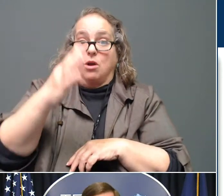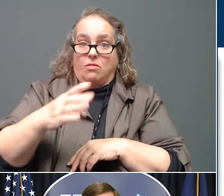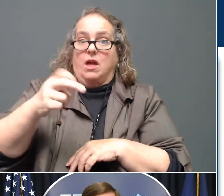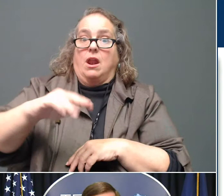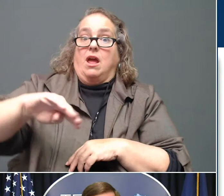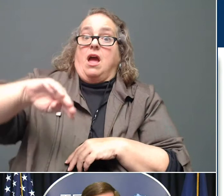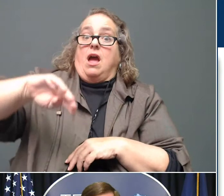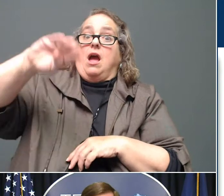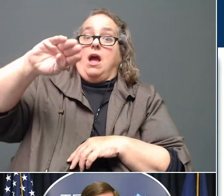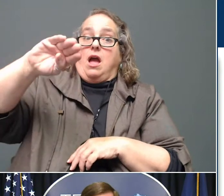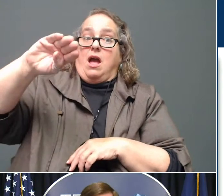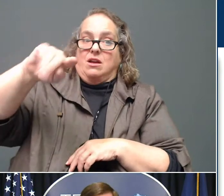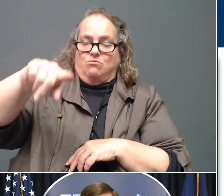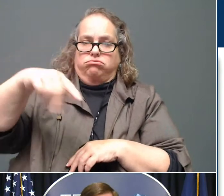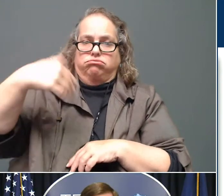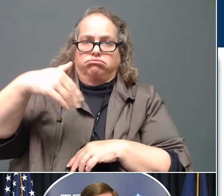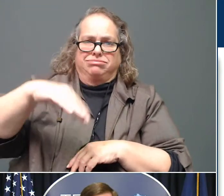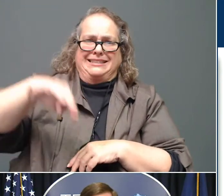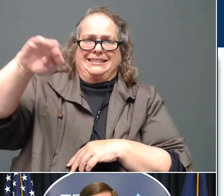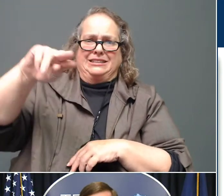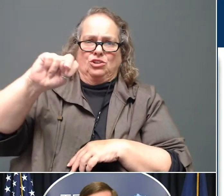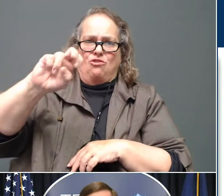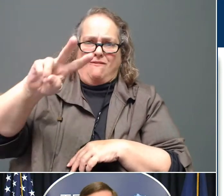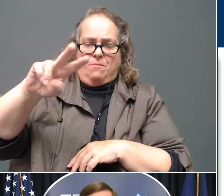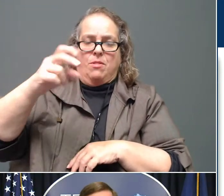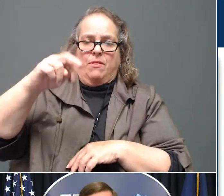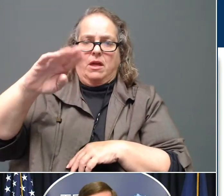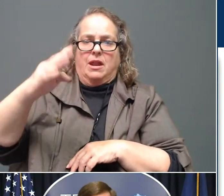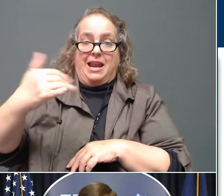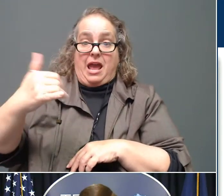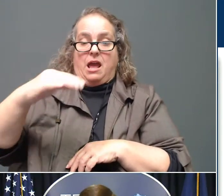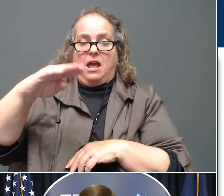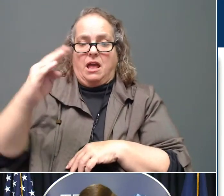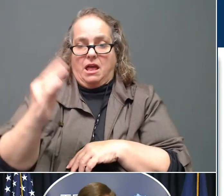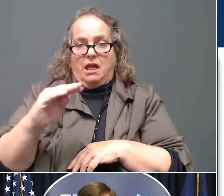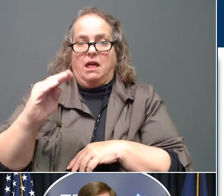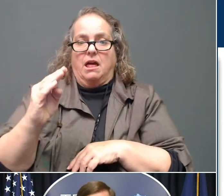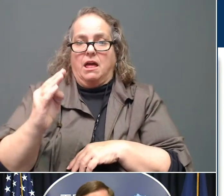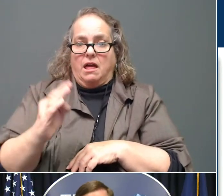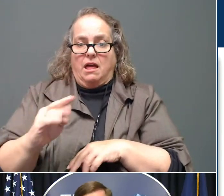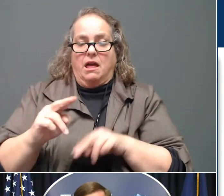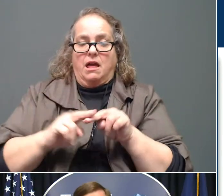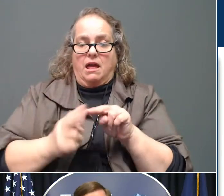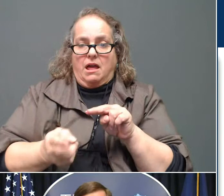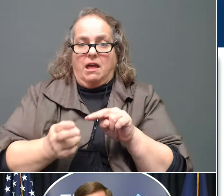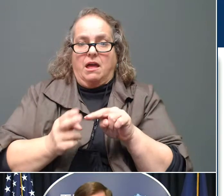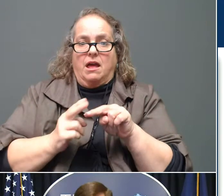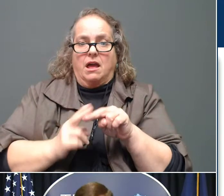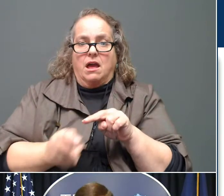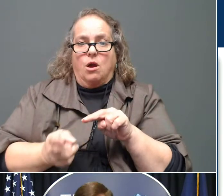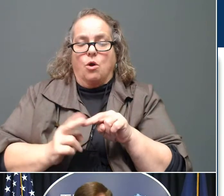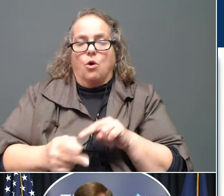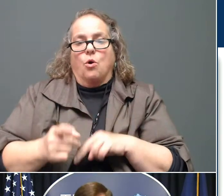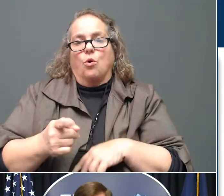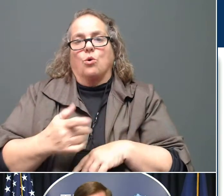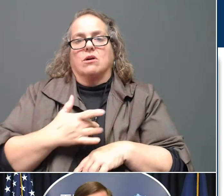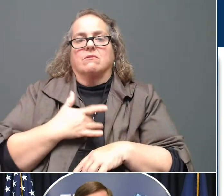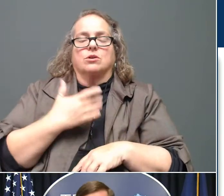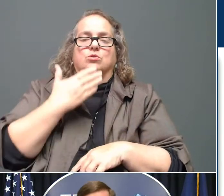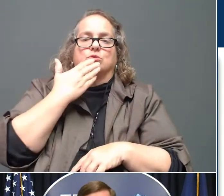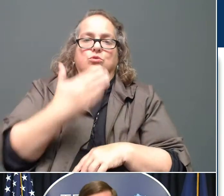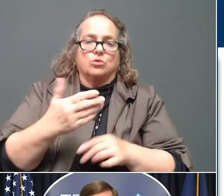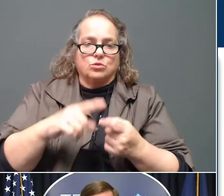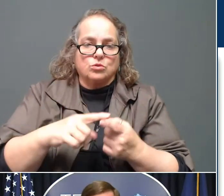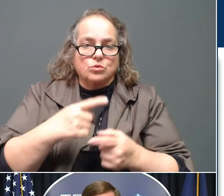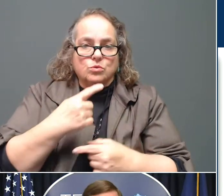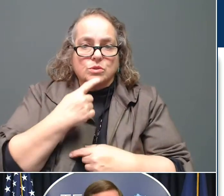at the downward line as we are seeing fewer people hospitalized for COVID. That feels really good to say. Remember,